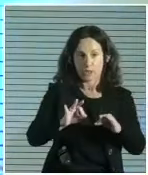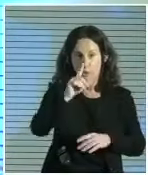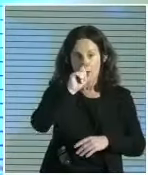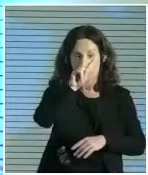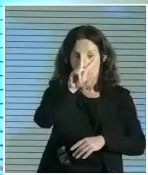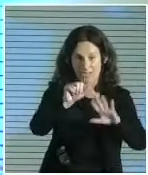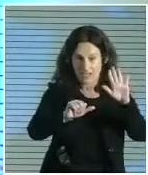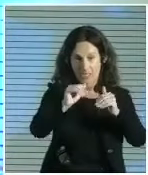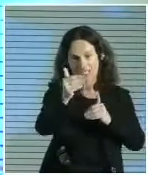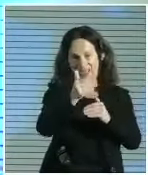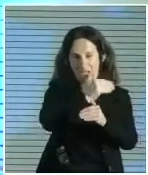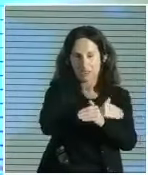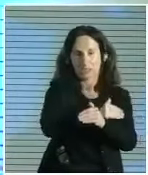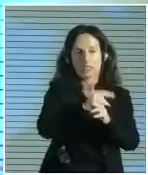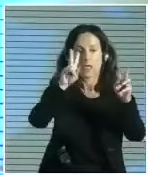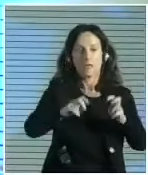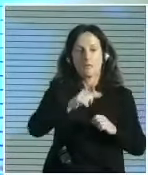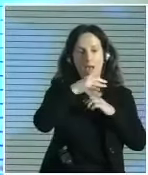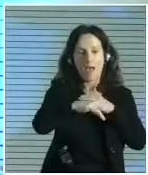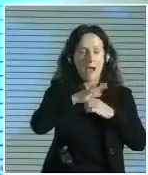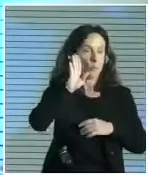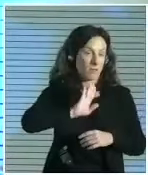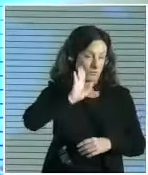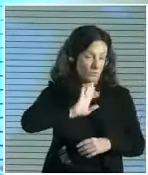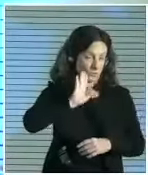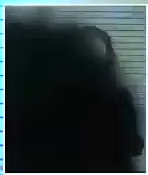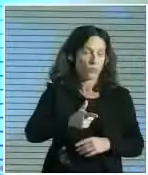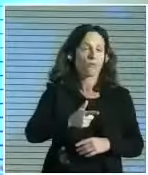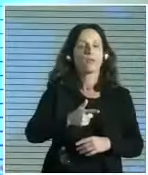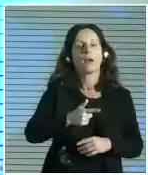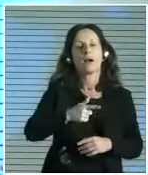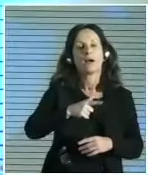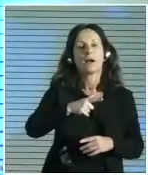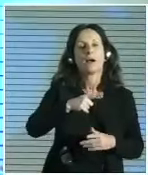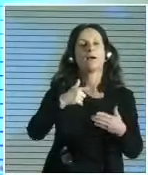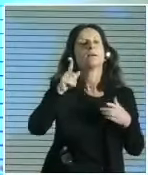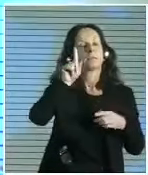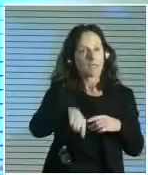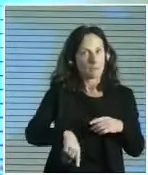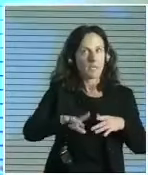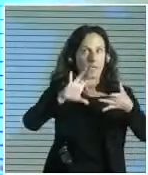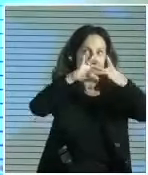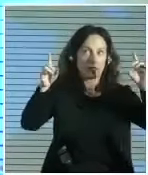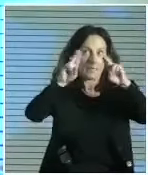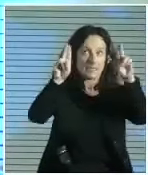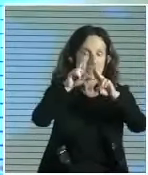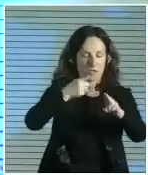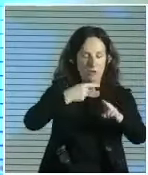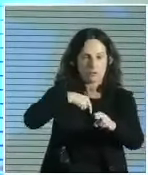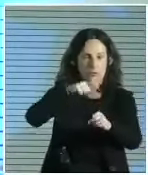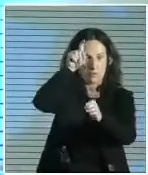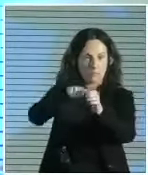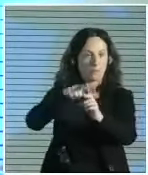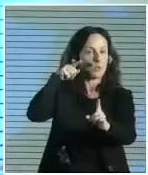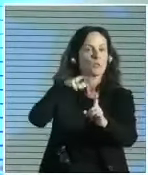We also participate in an international alliance to preserve 18